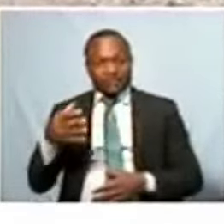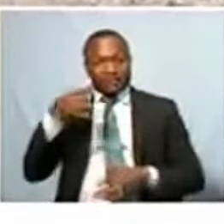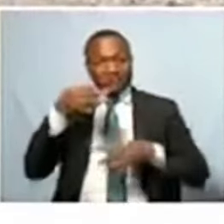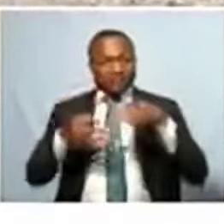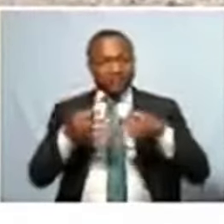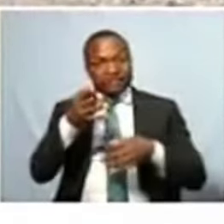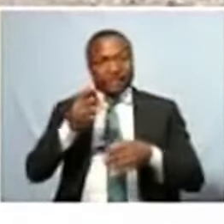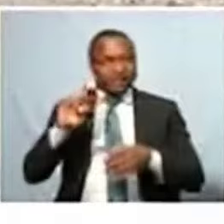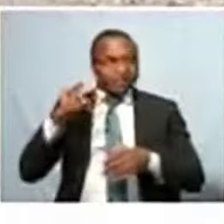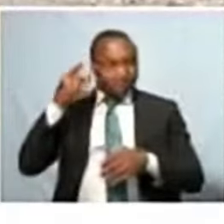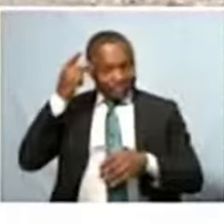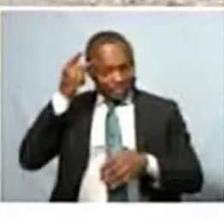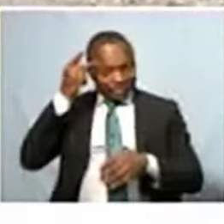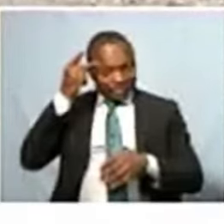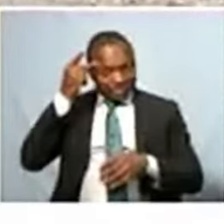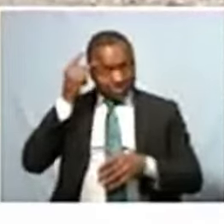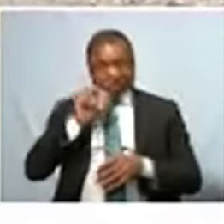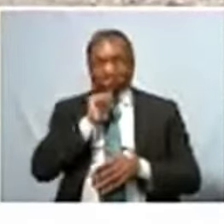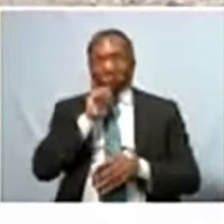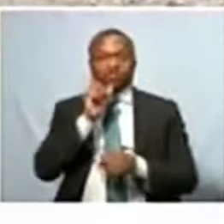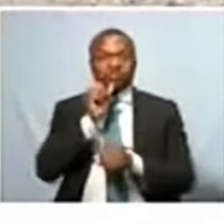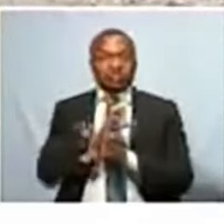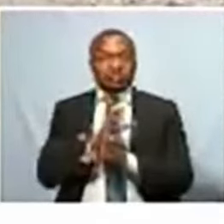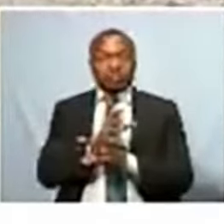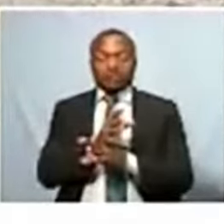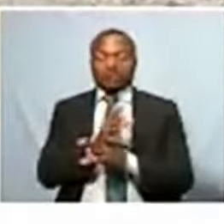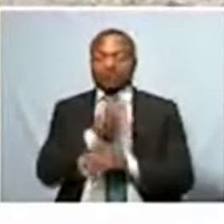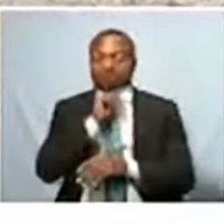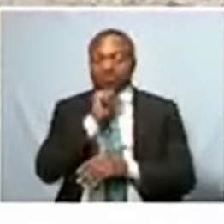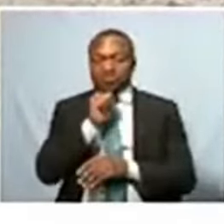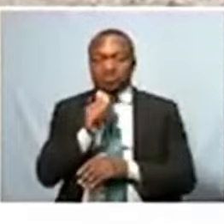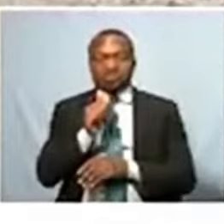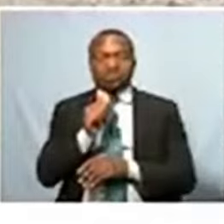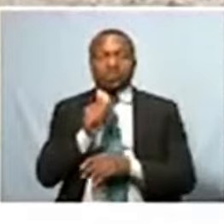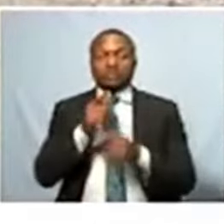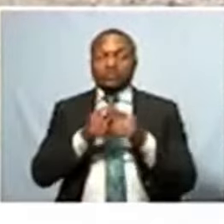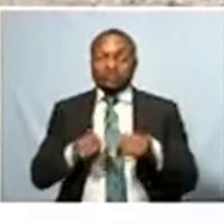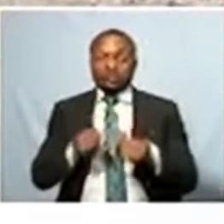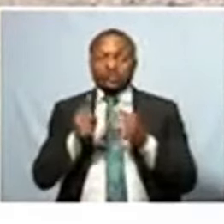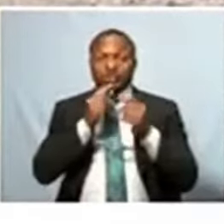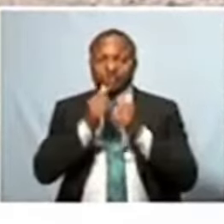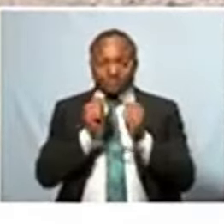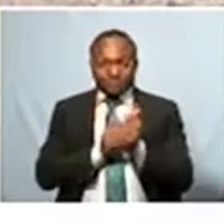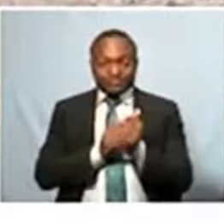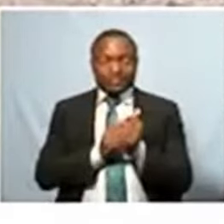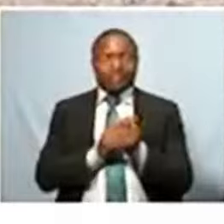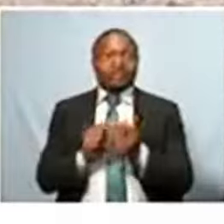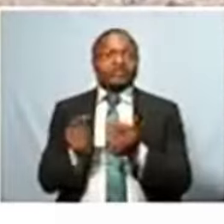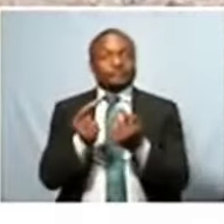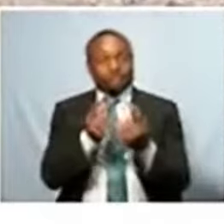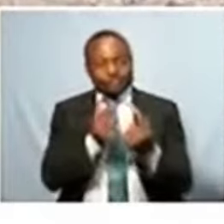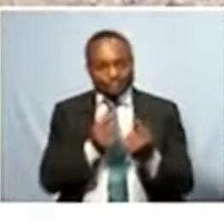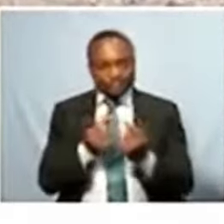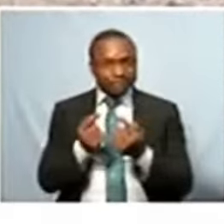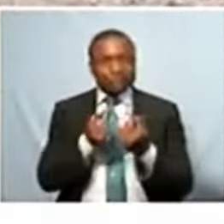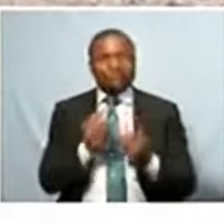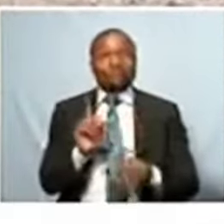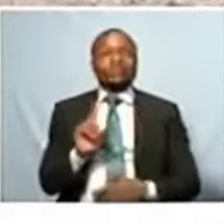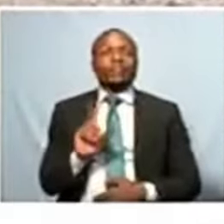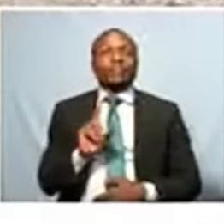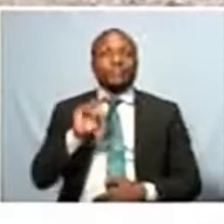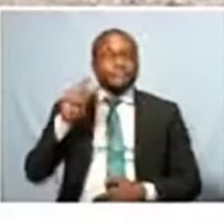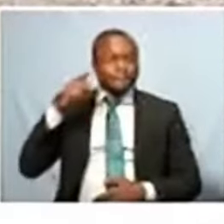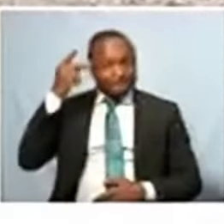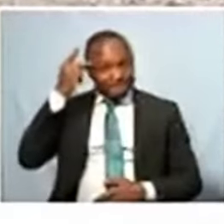there is political intolerance, they will be misconstrued. Madam Speaker, I'm also talking about a scenario where